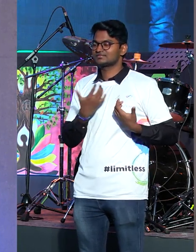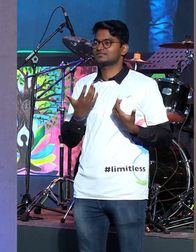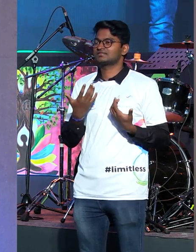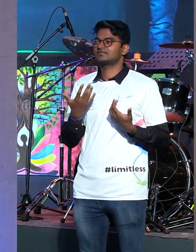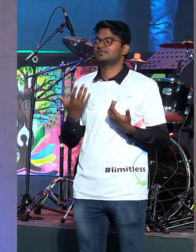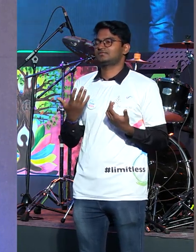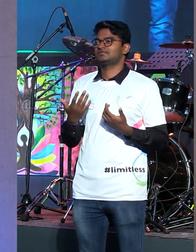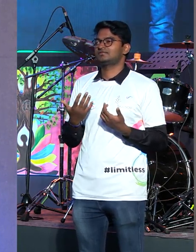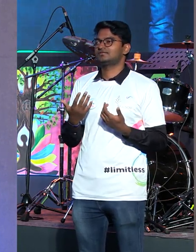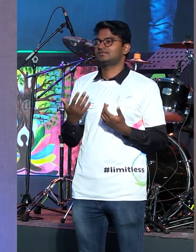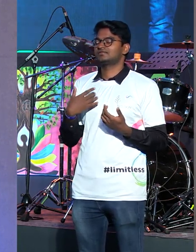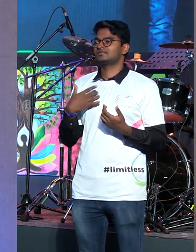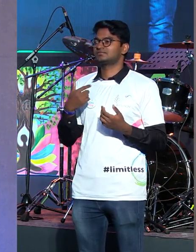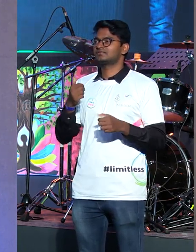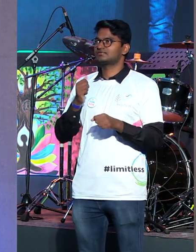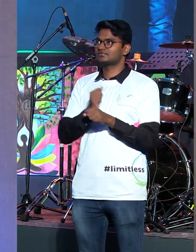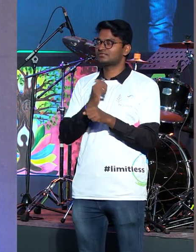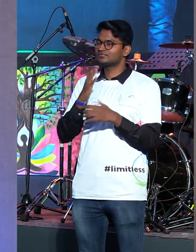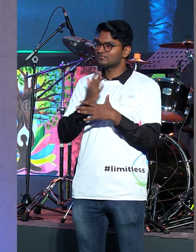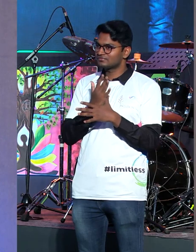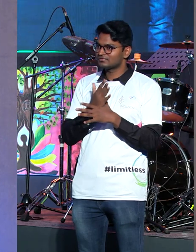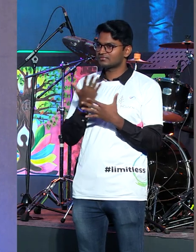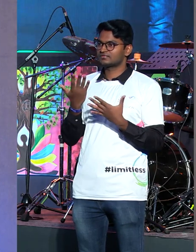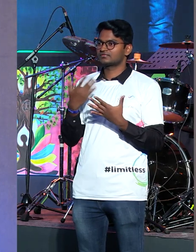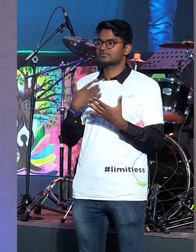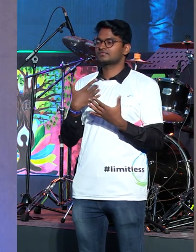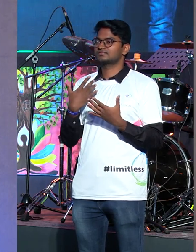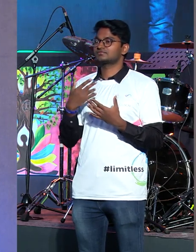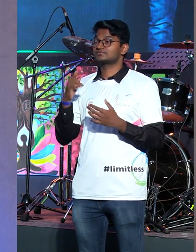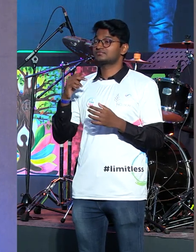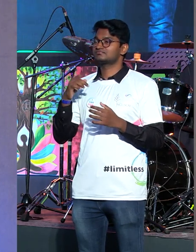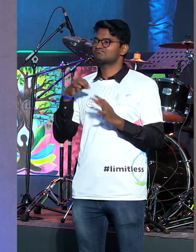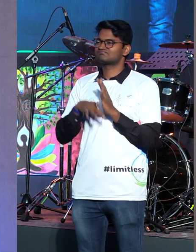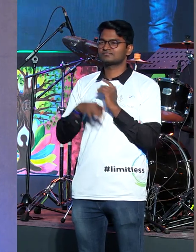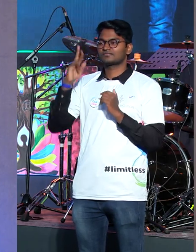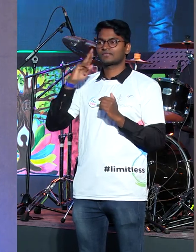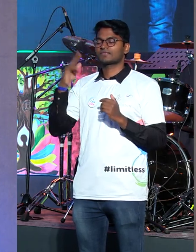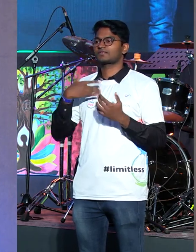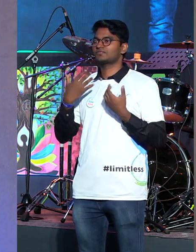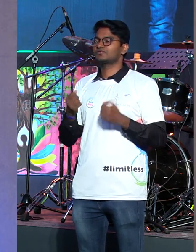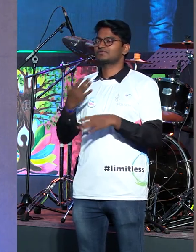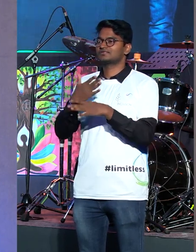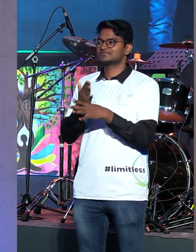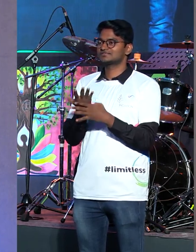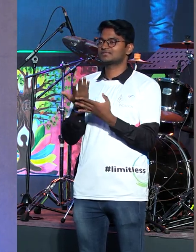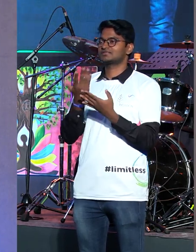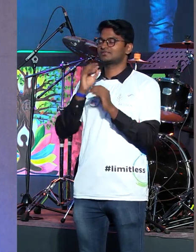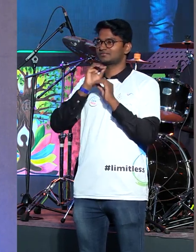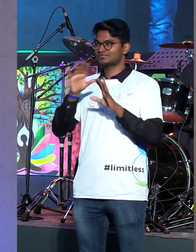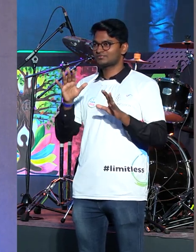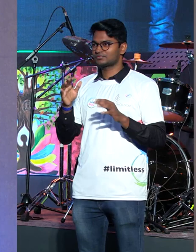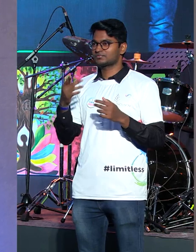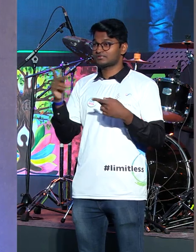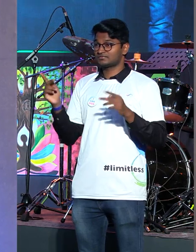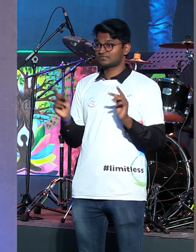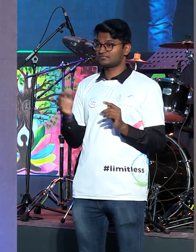comes from a deeper reason of just wanting to share, wanting to express, wanting to find different creative ways